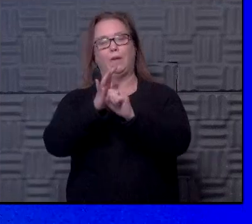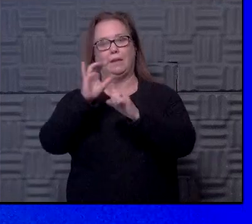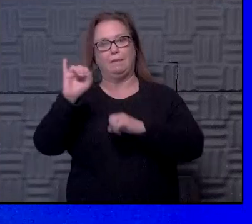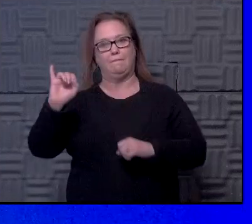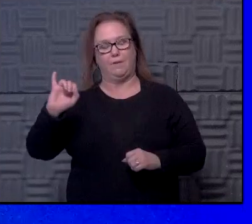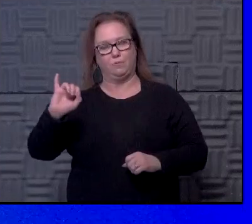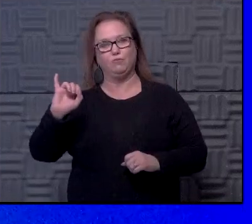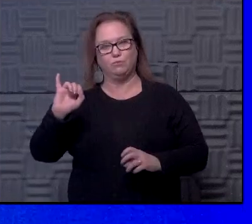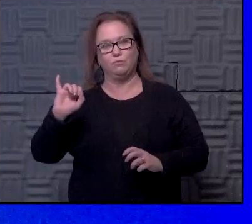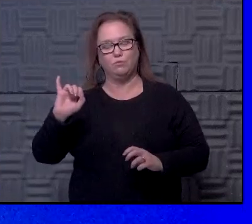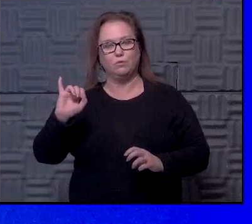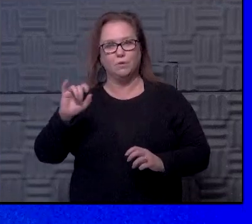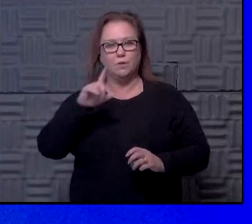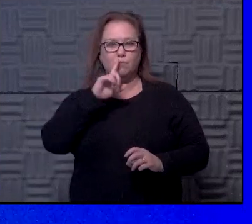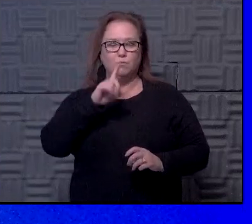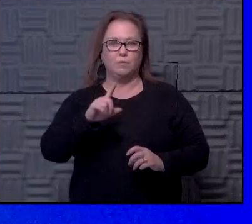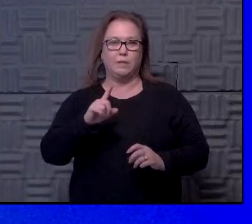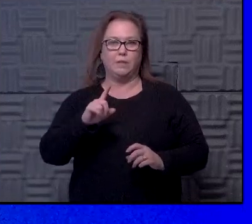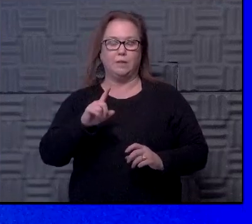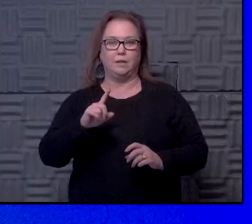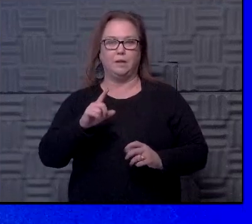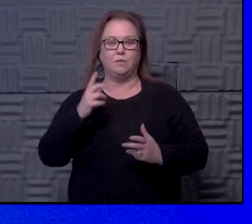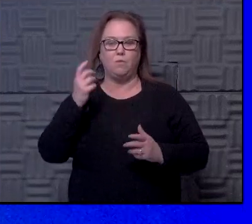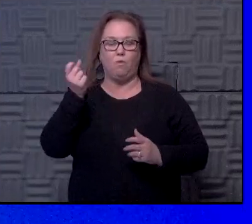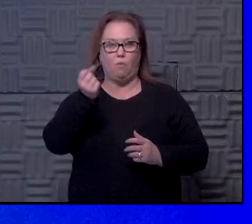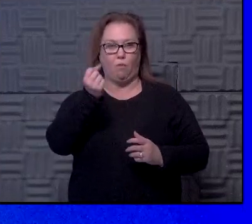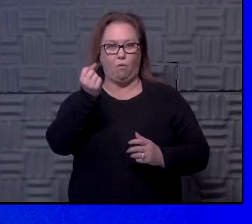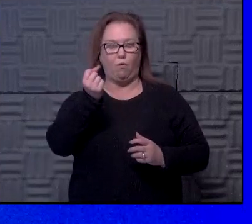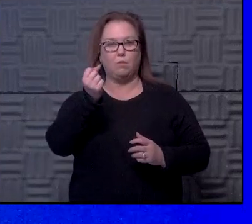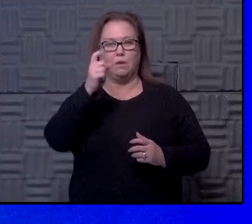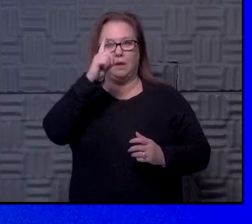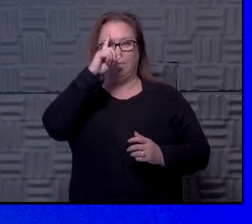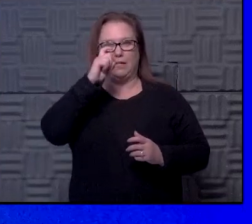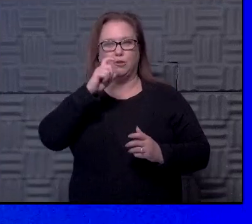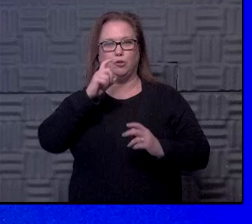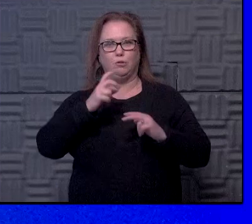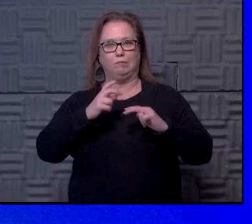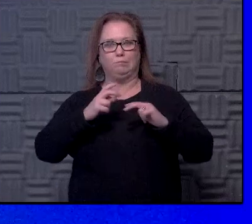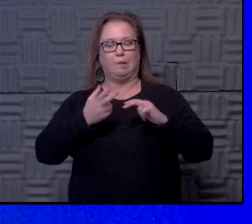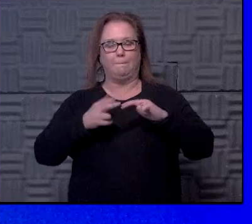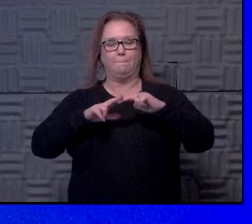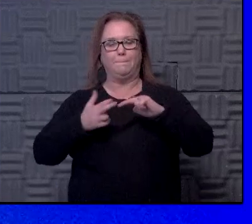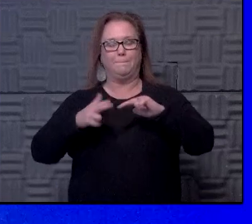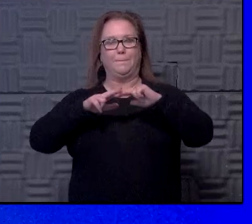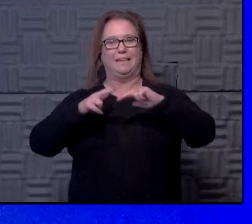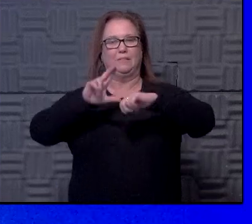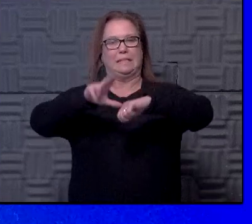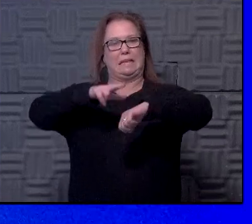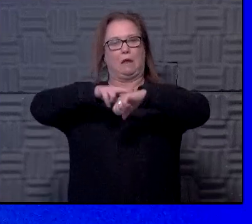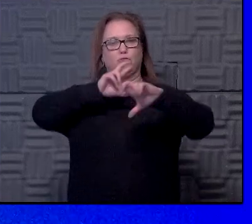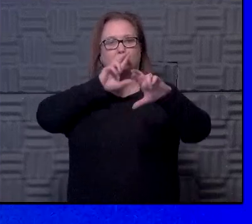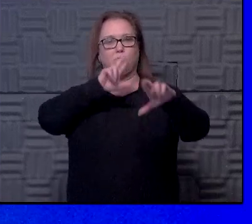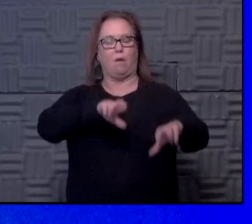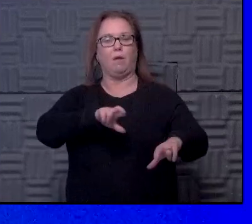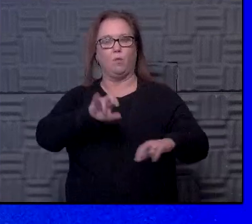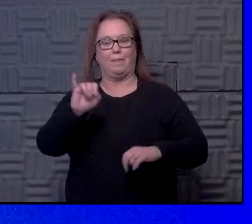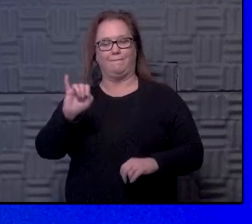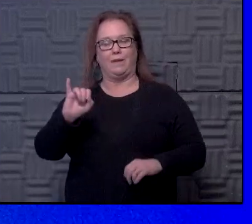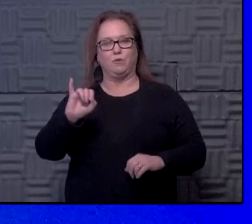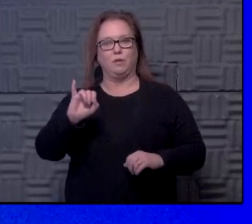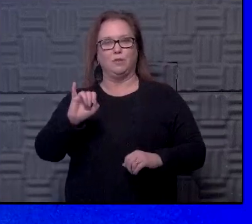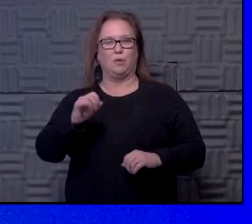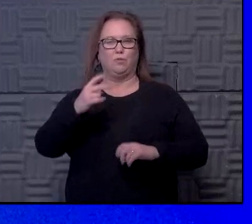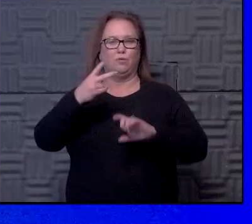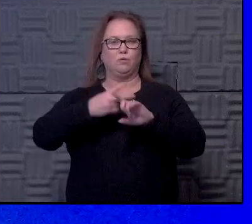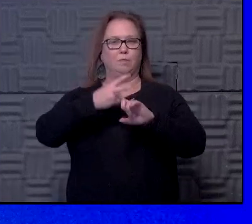infection is really, it's wanted to hold off because you do mount some immune response with natural infection. So we're wanting to hold off 2